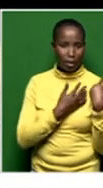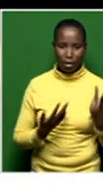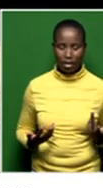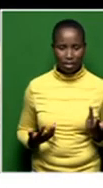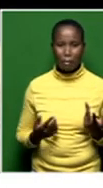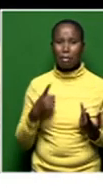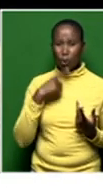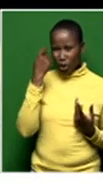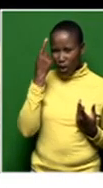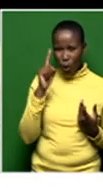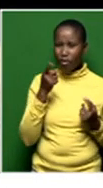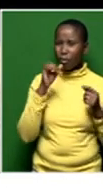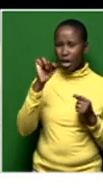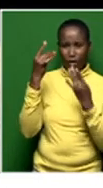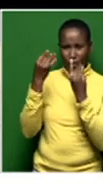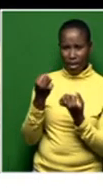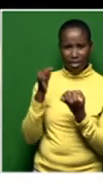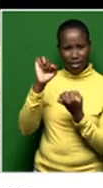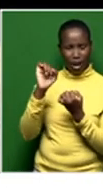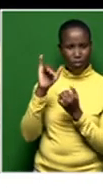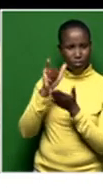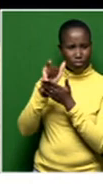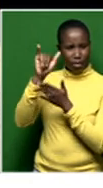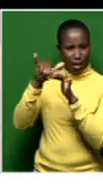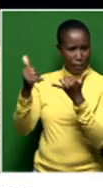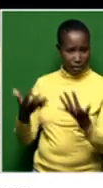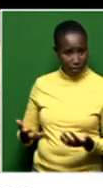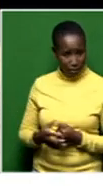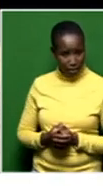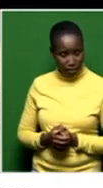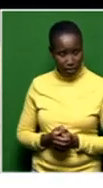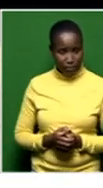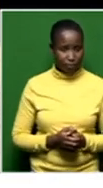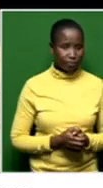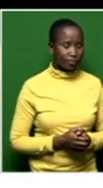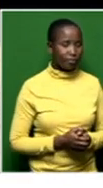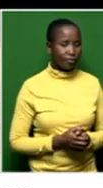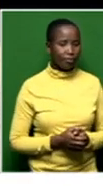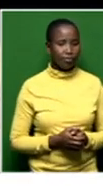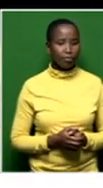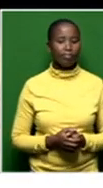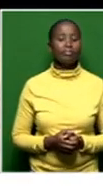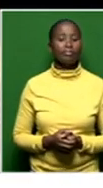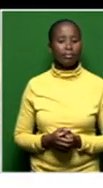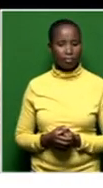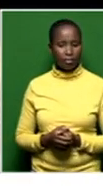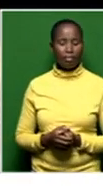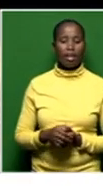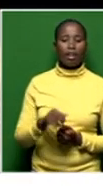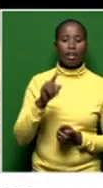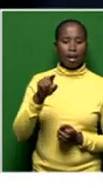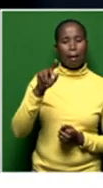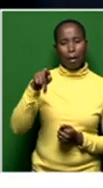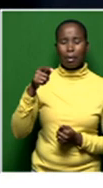airline's financials? Phakamile, I don't know if you want to jump in there. Well, you're raising a very good point, Leanne. This